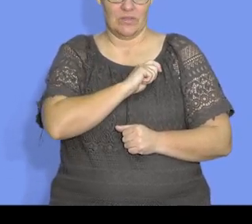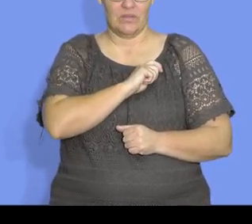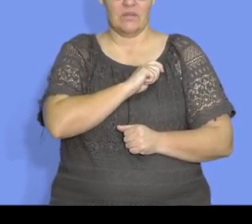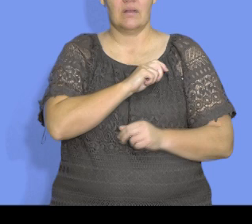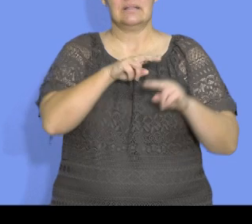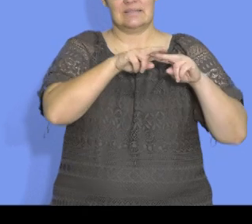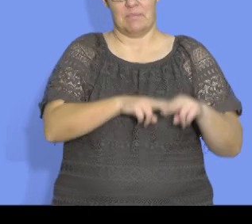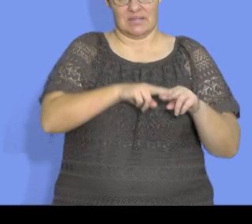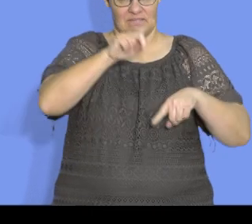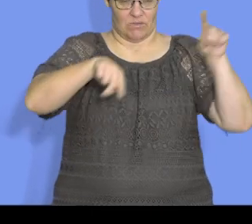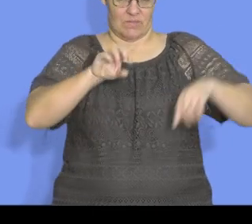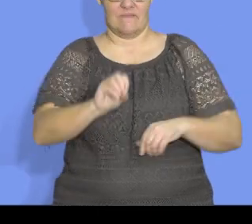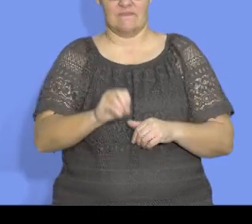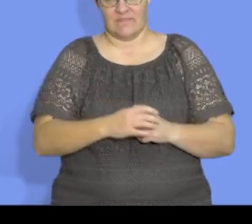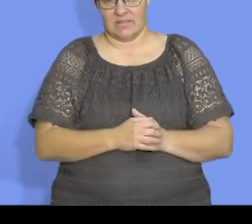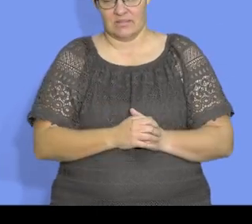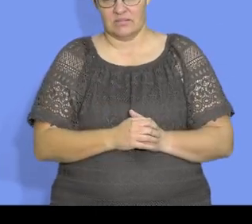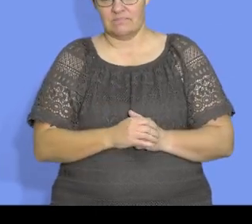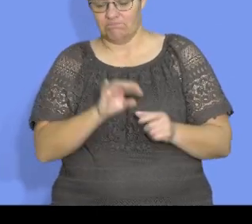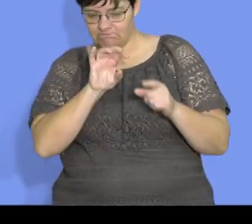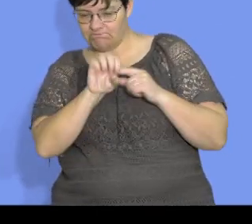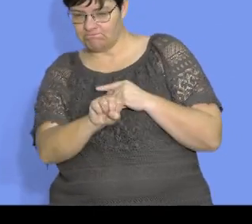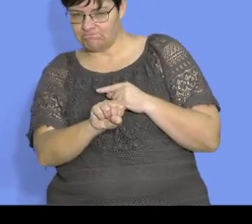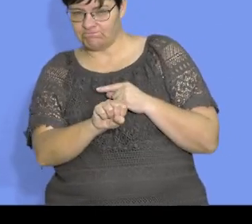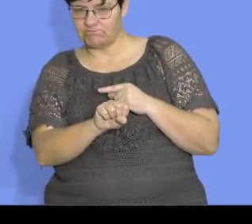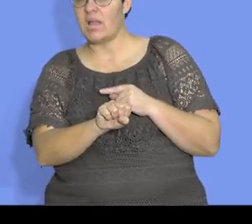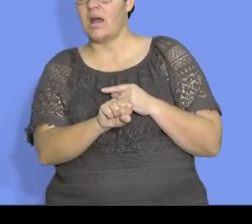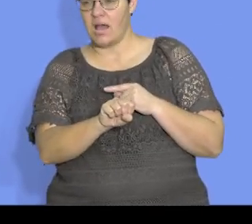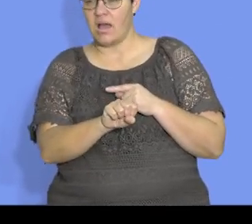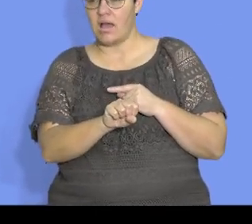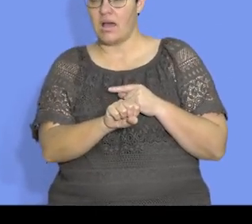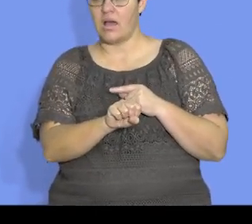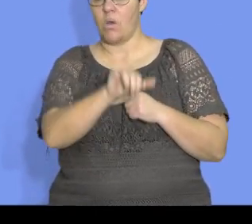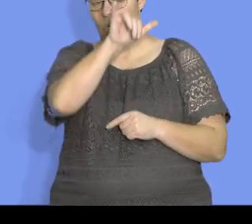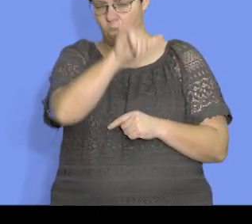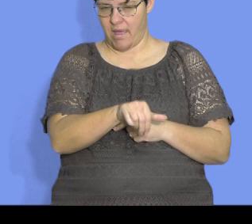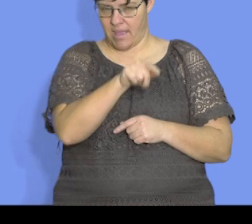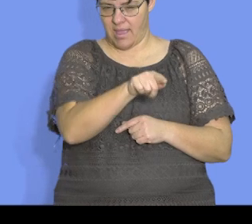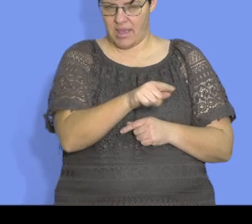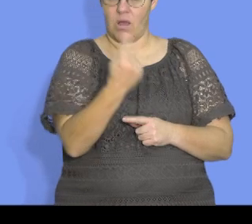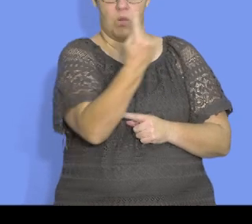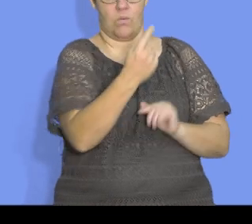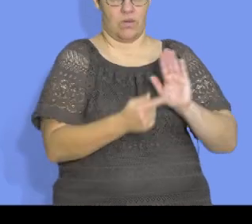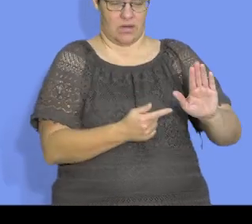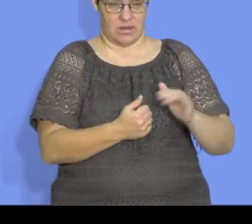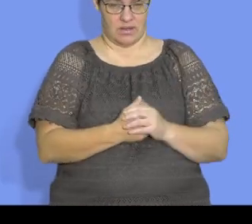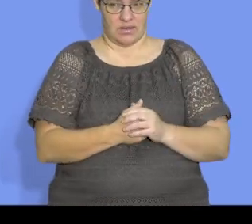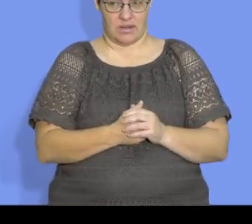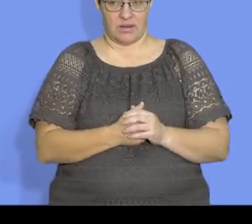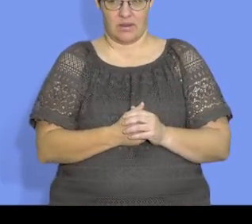definitely has a dependent variable. We can recognize it's even y. It's on its